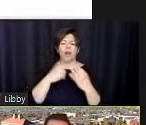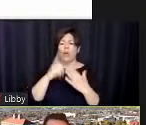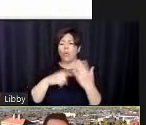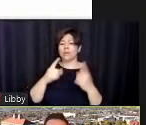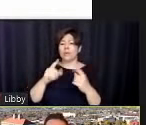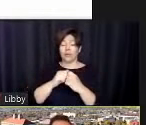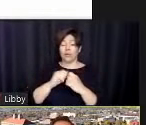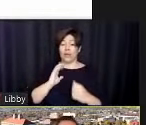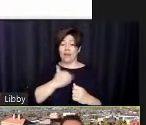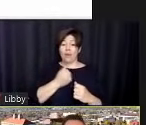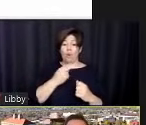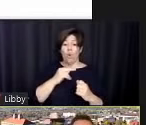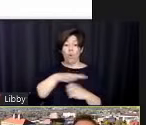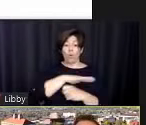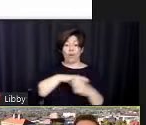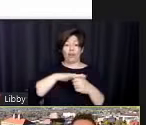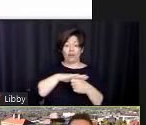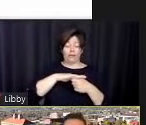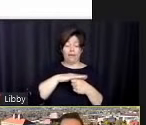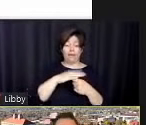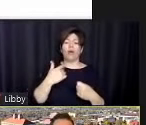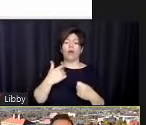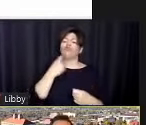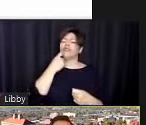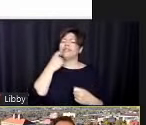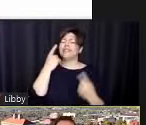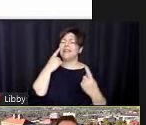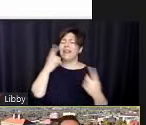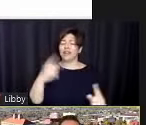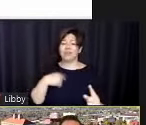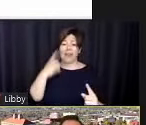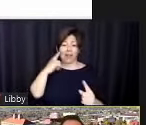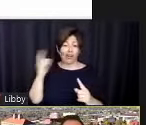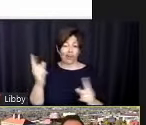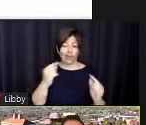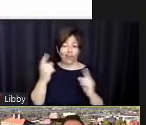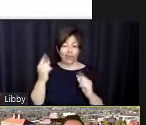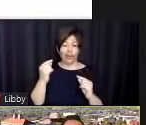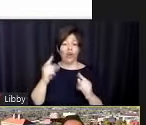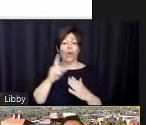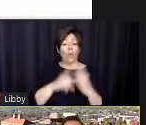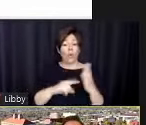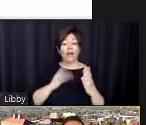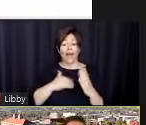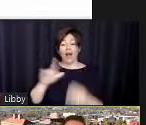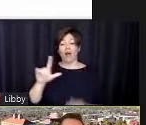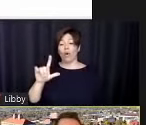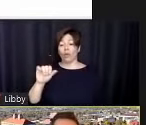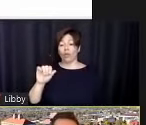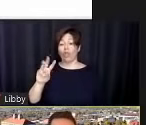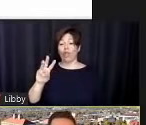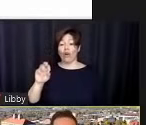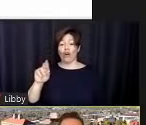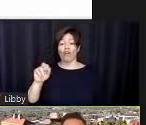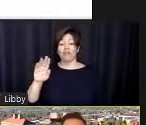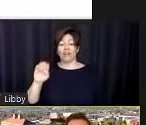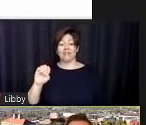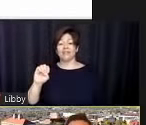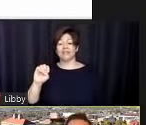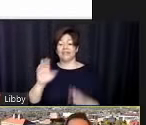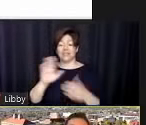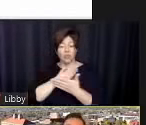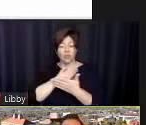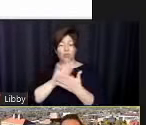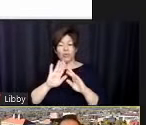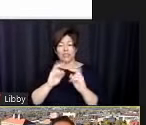backyard. And we just heard a new announcement in terms of what Lawrence is going to do. And we're in our county just came